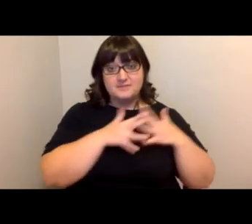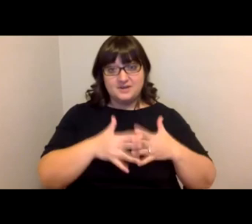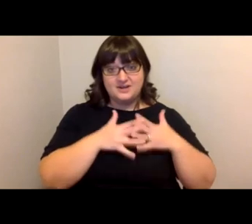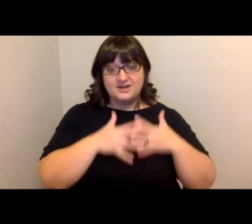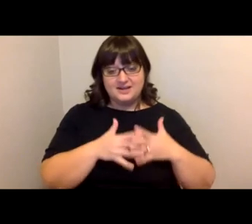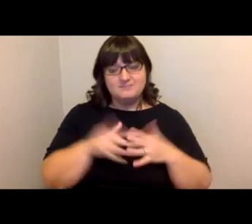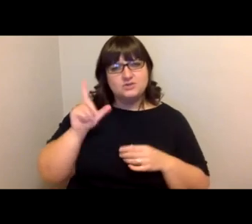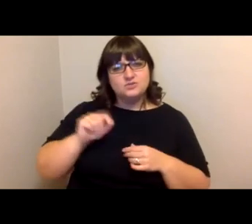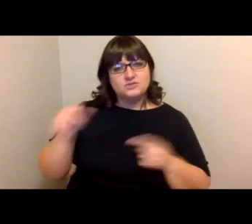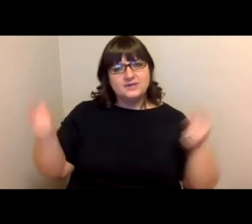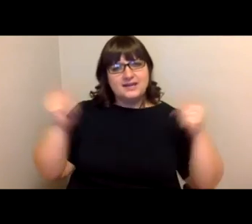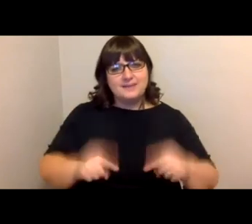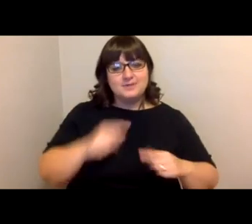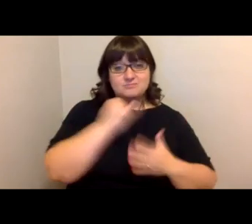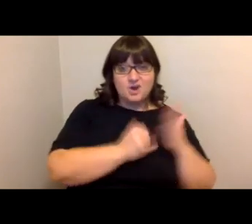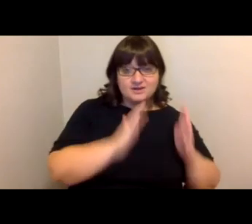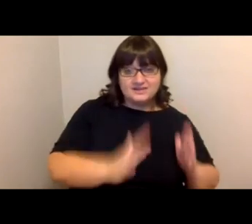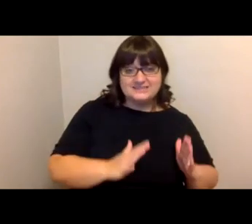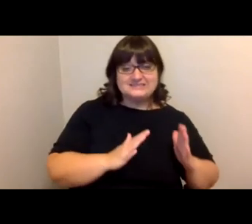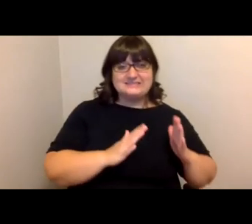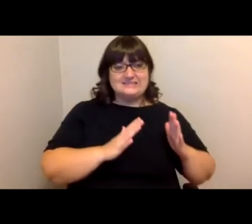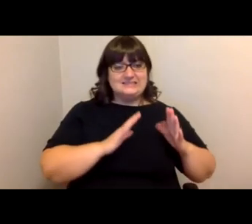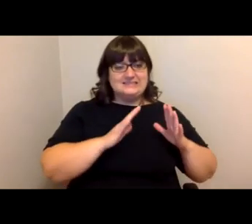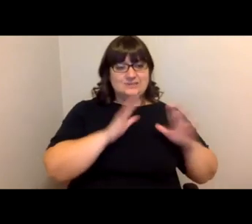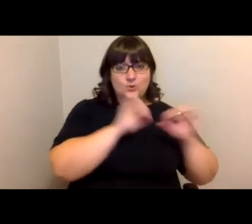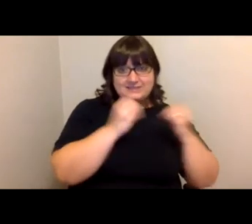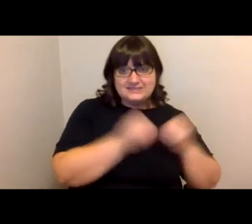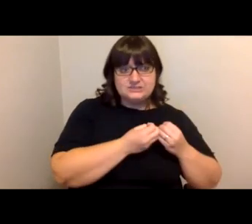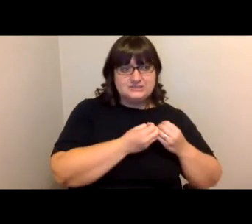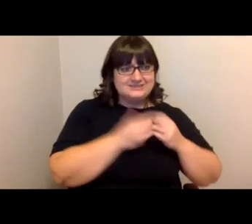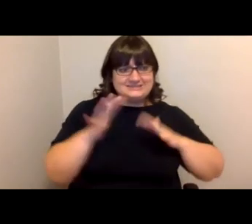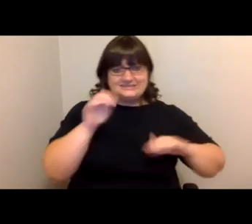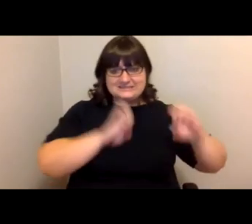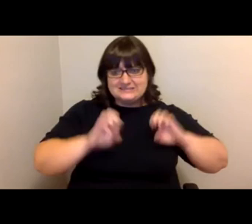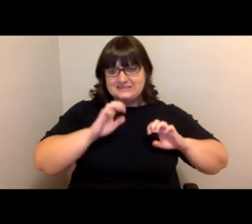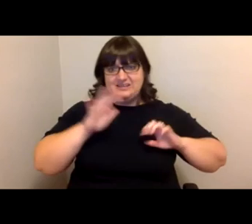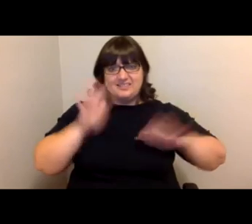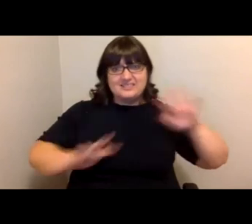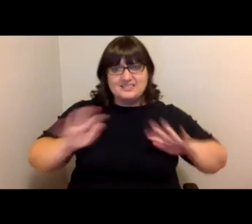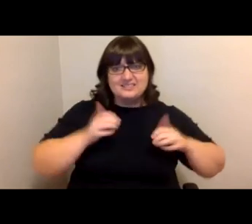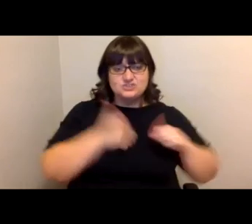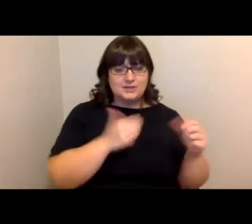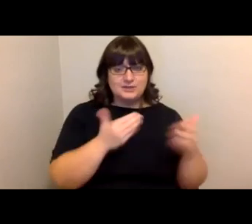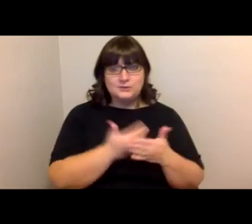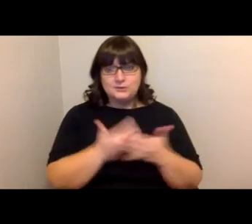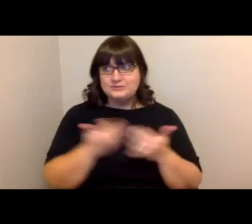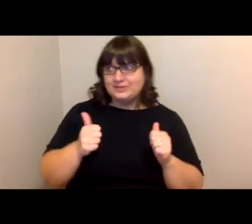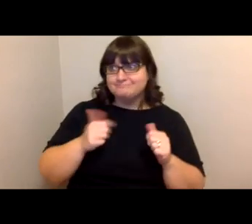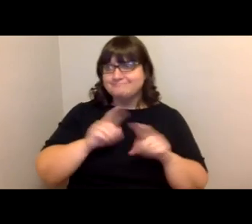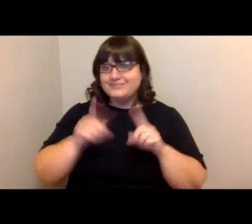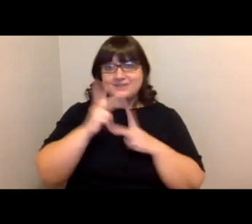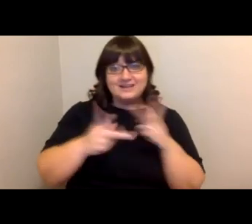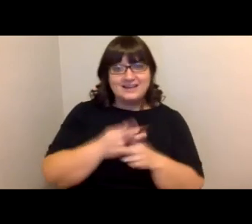and organizers experimenting, fumbling, trying new things, and offering alternative invitations and